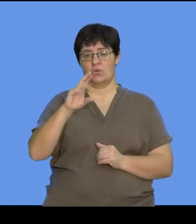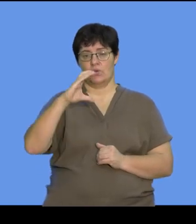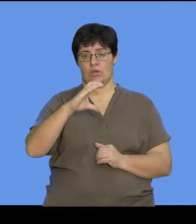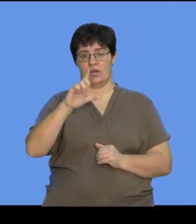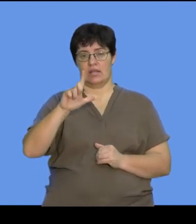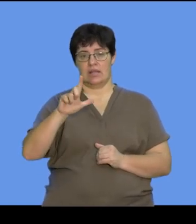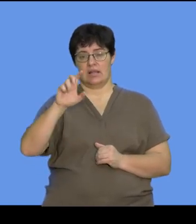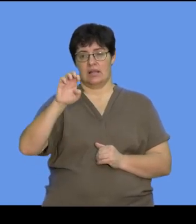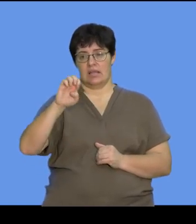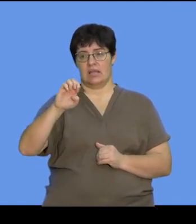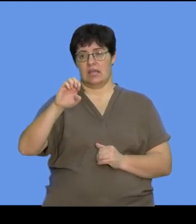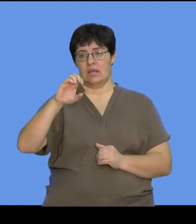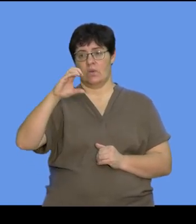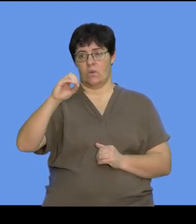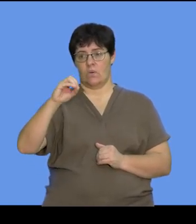nucleotide.